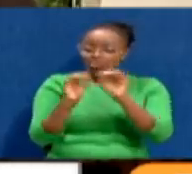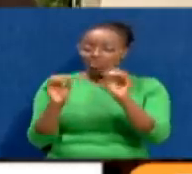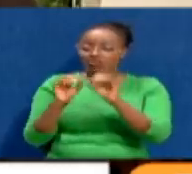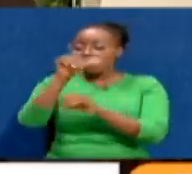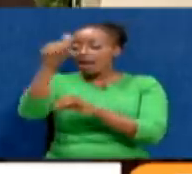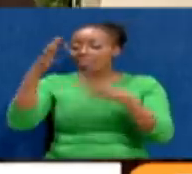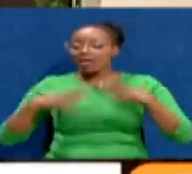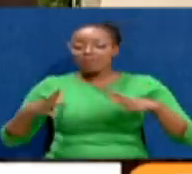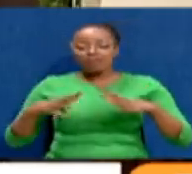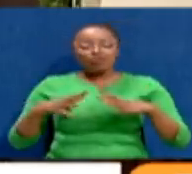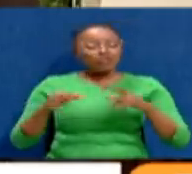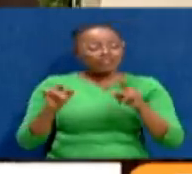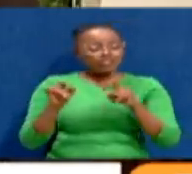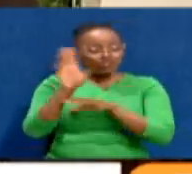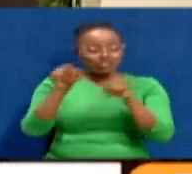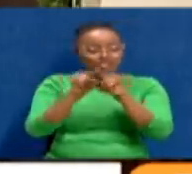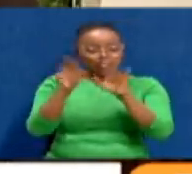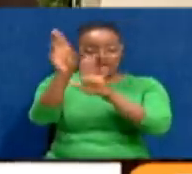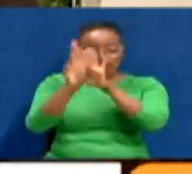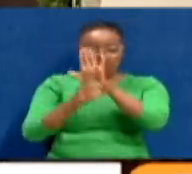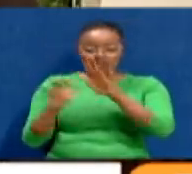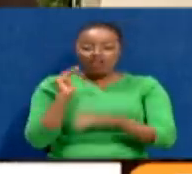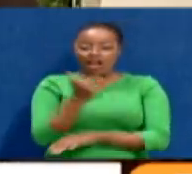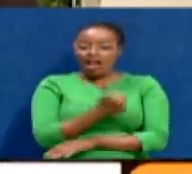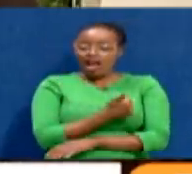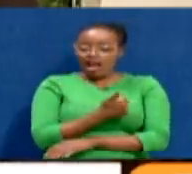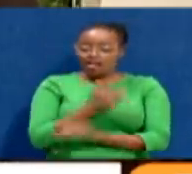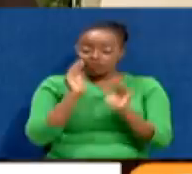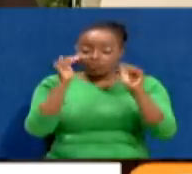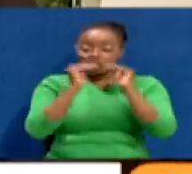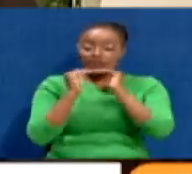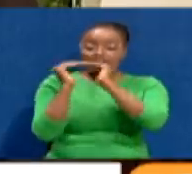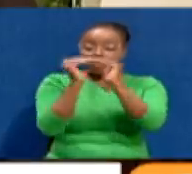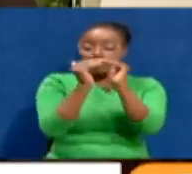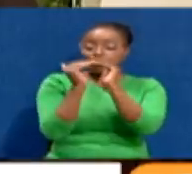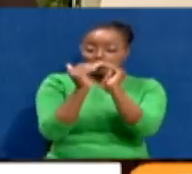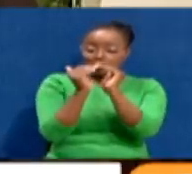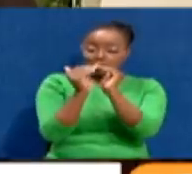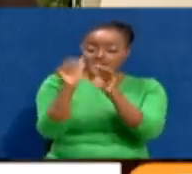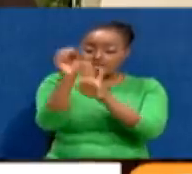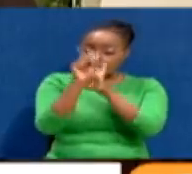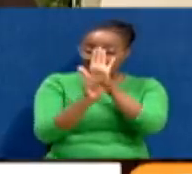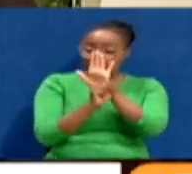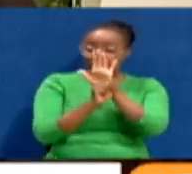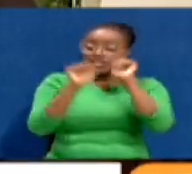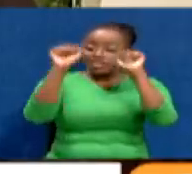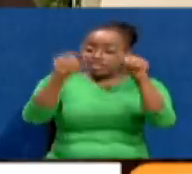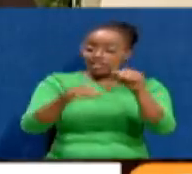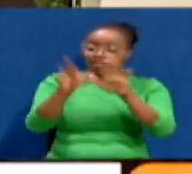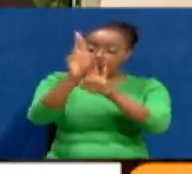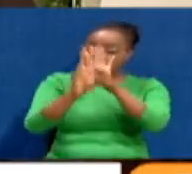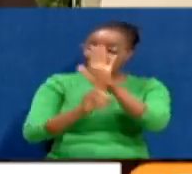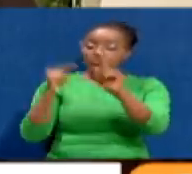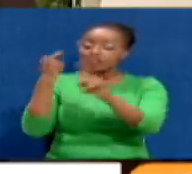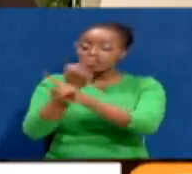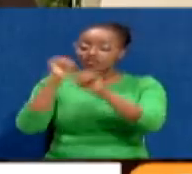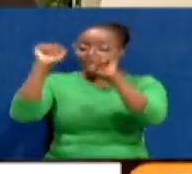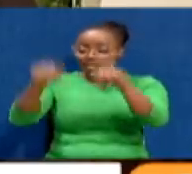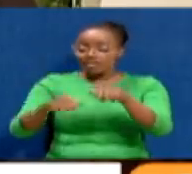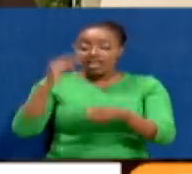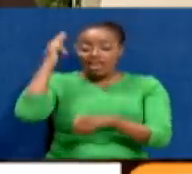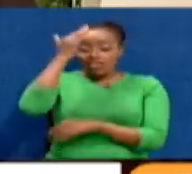the rest of the public. But because we are not in an ideal democratic state, yes, the rules are different.